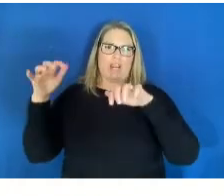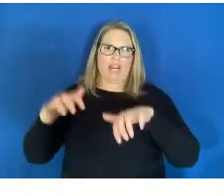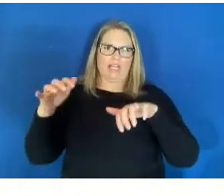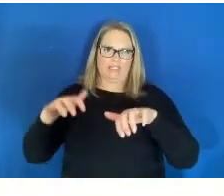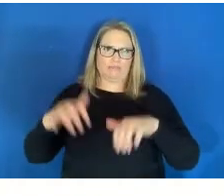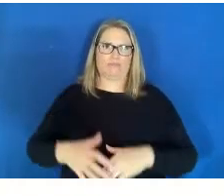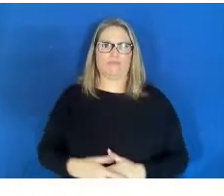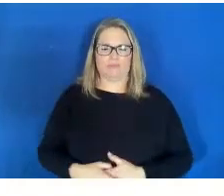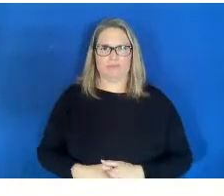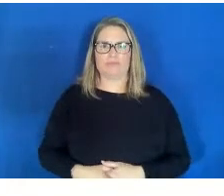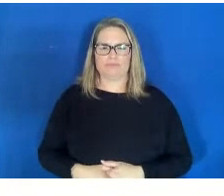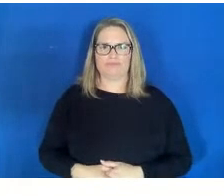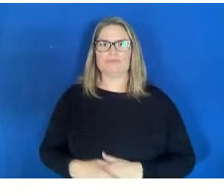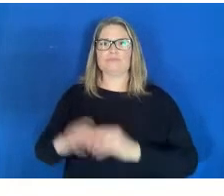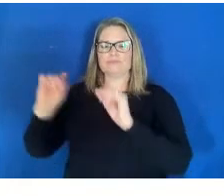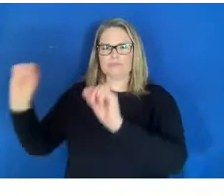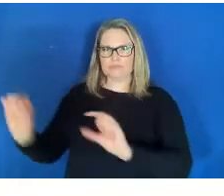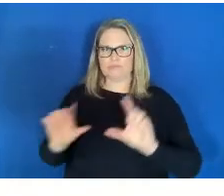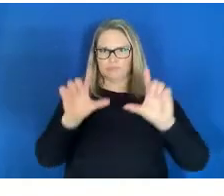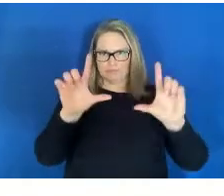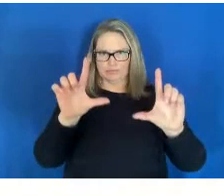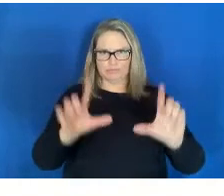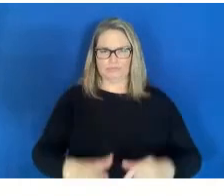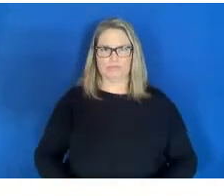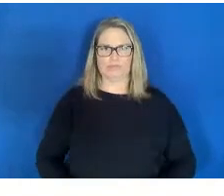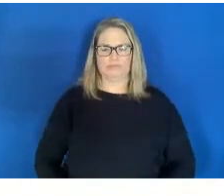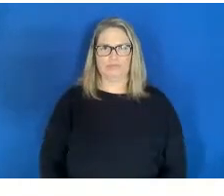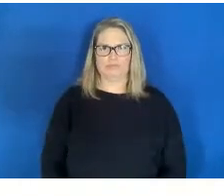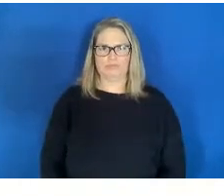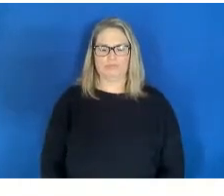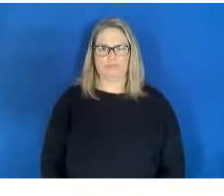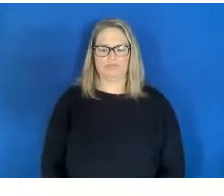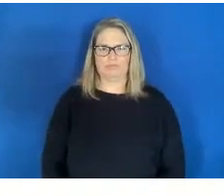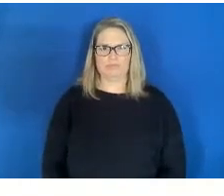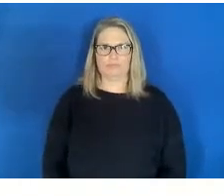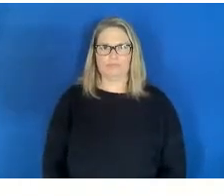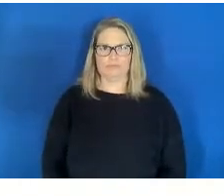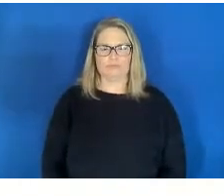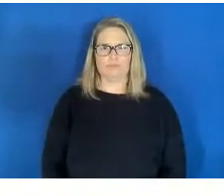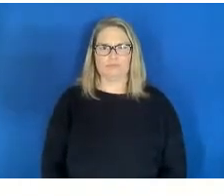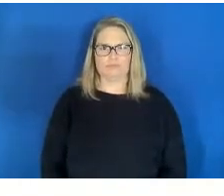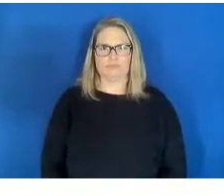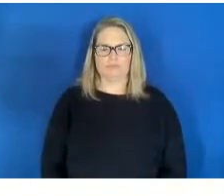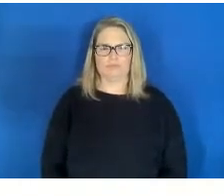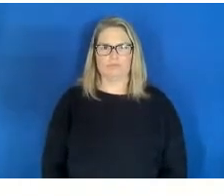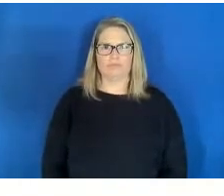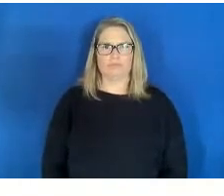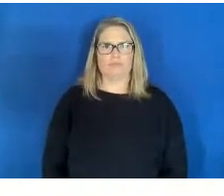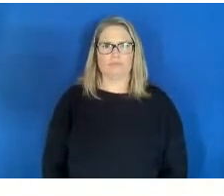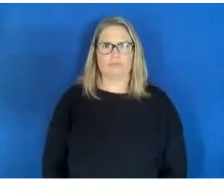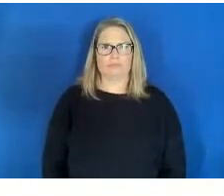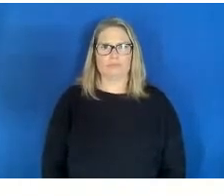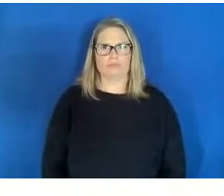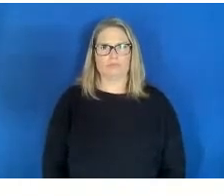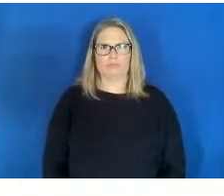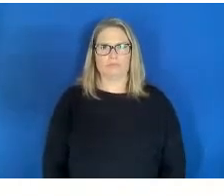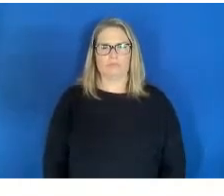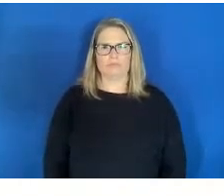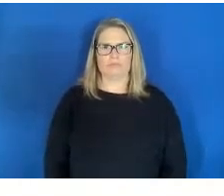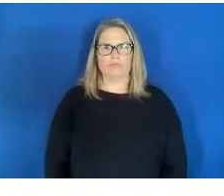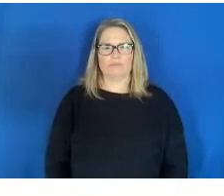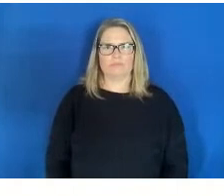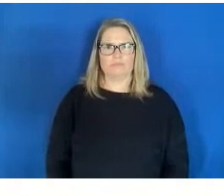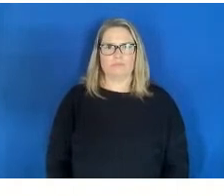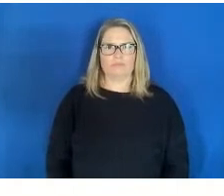Concernant la prévision. As for the long-term outlook for temperature, we're forecasting a scenario